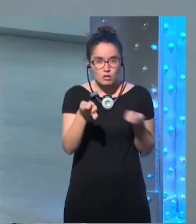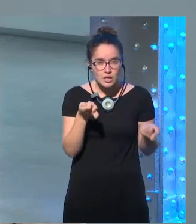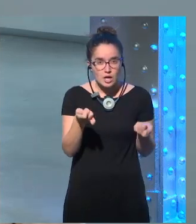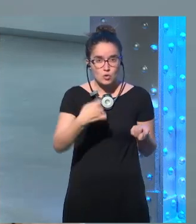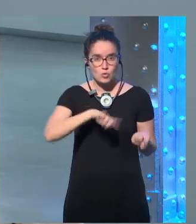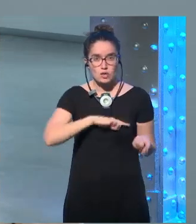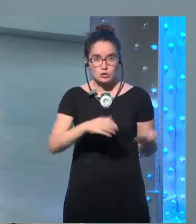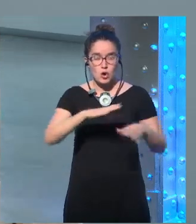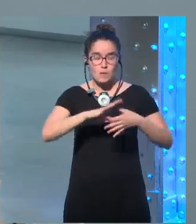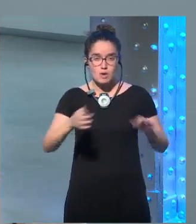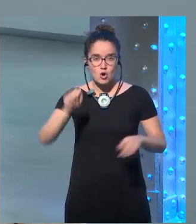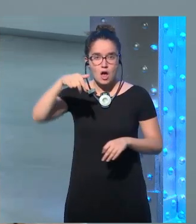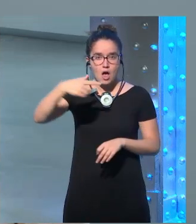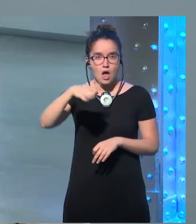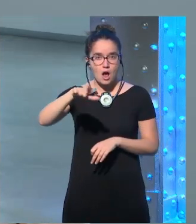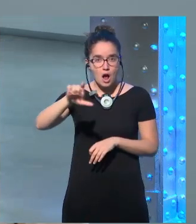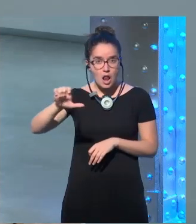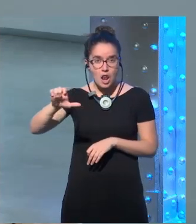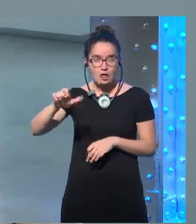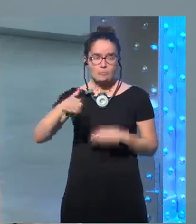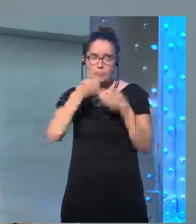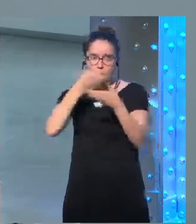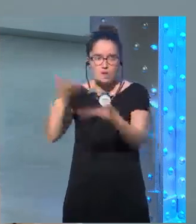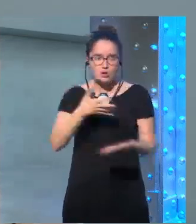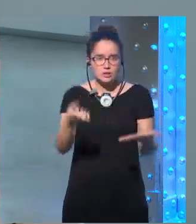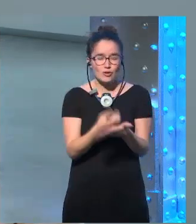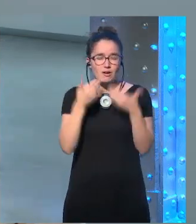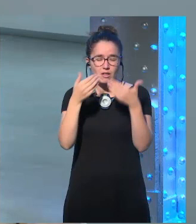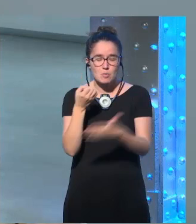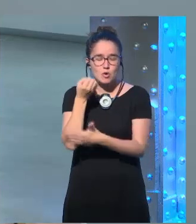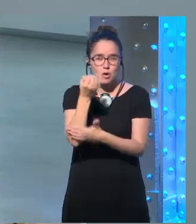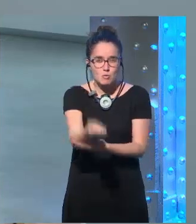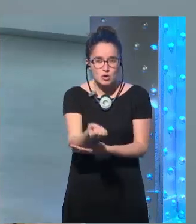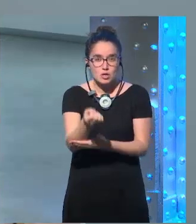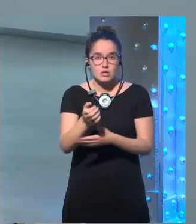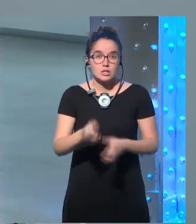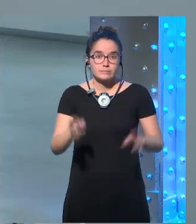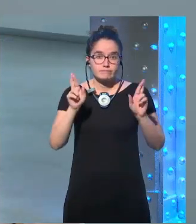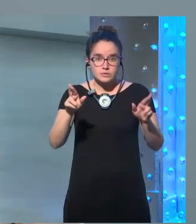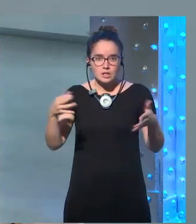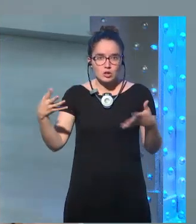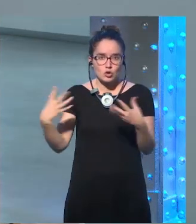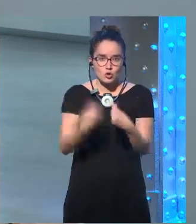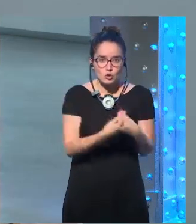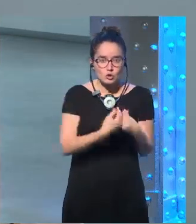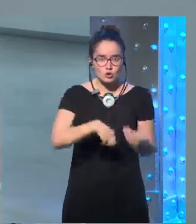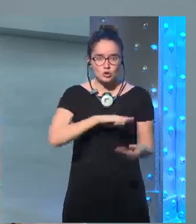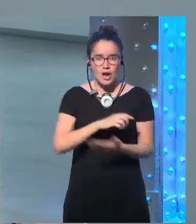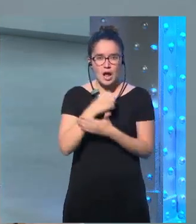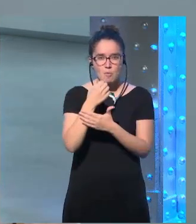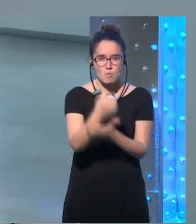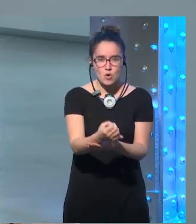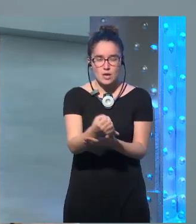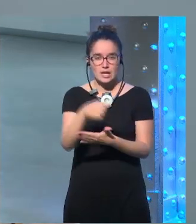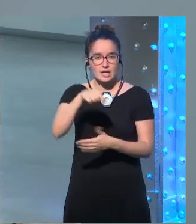much this day that we are going to enjoy, and that Ángel Expósito is going to coordinate, and I hope that